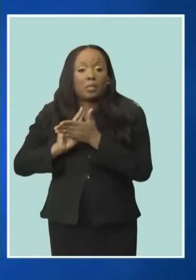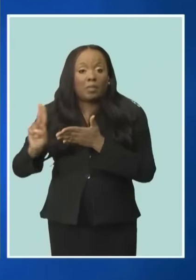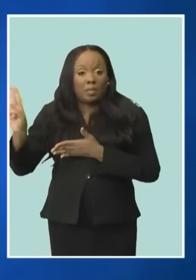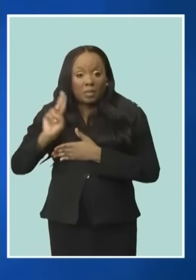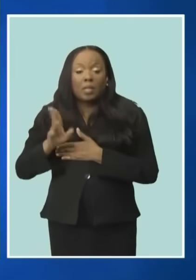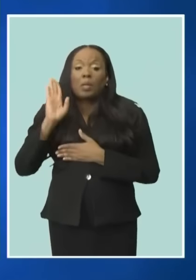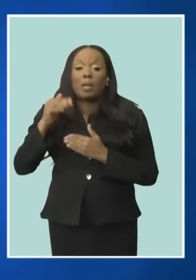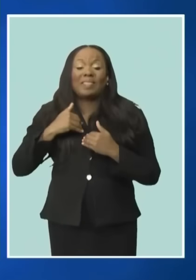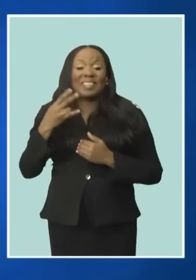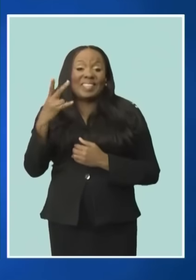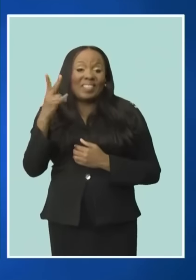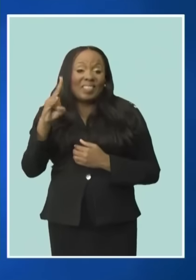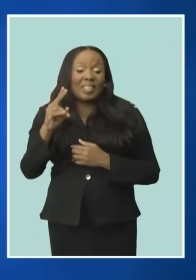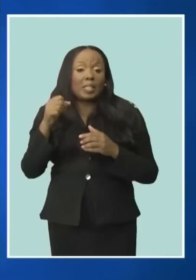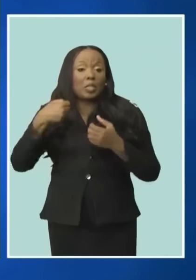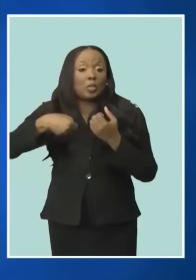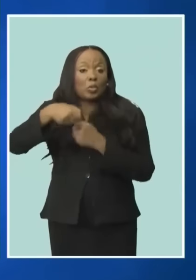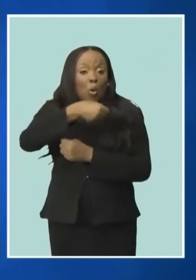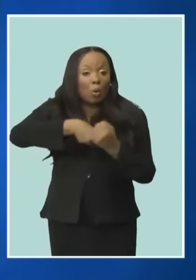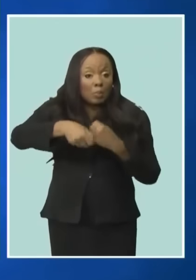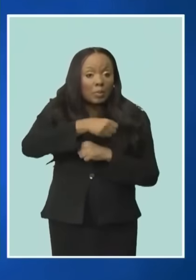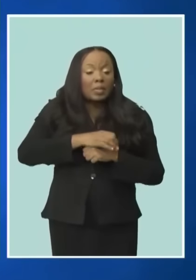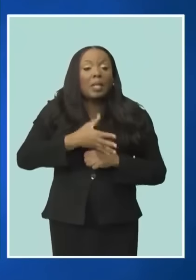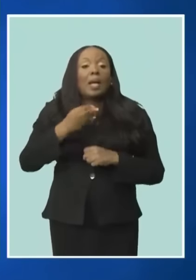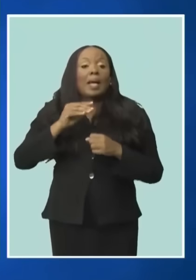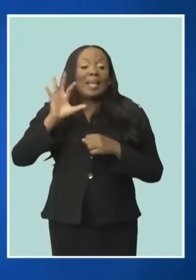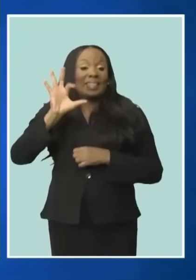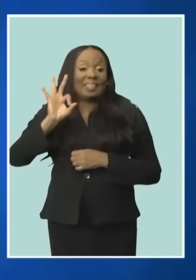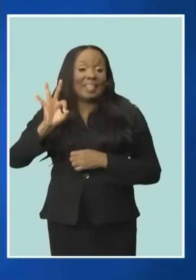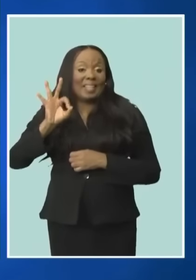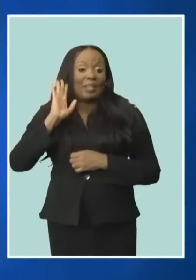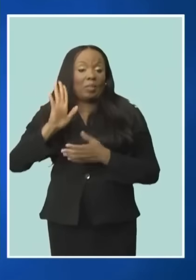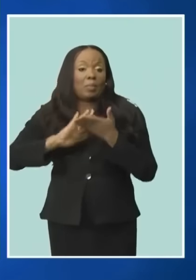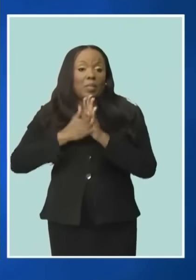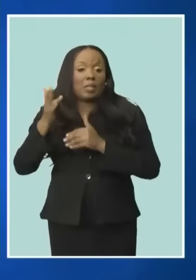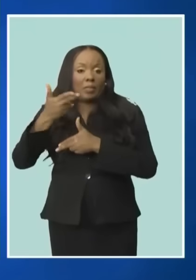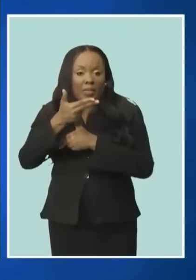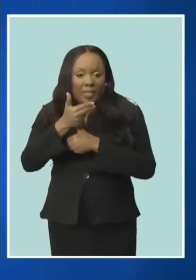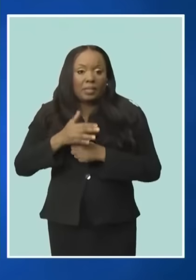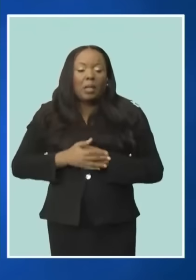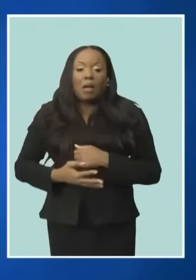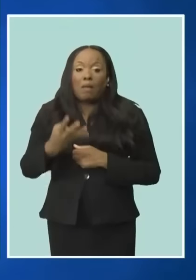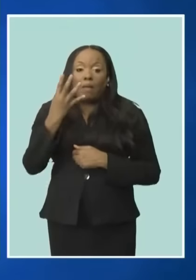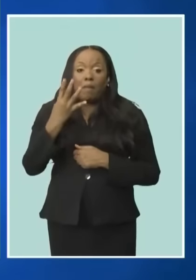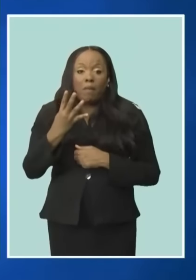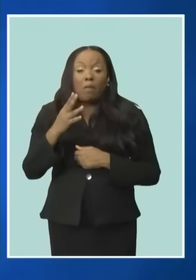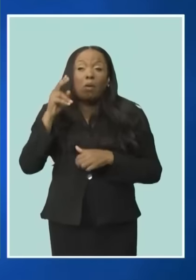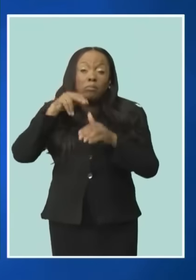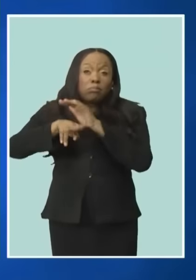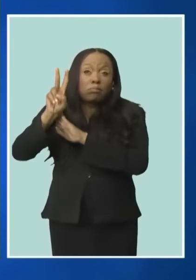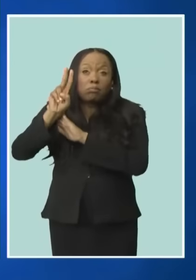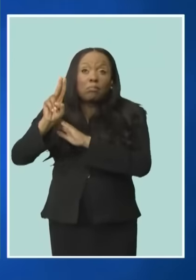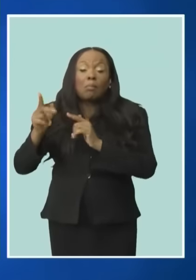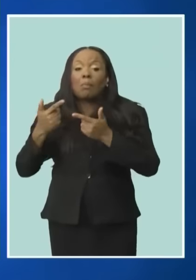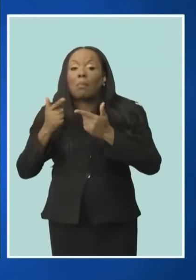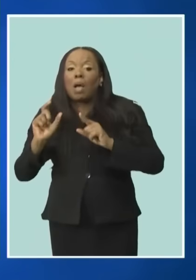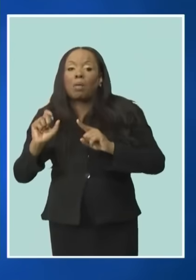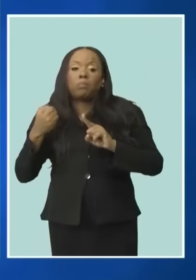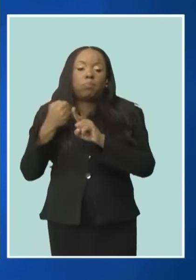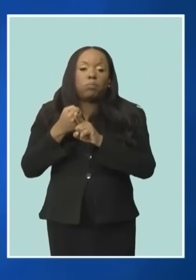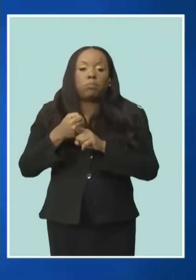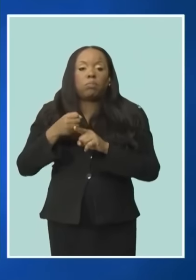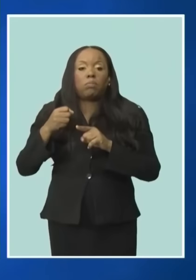which 9 are expected to become hurricanes. Of those 9 hurricanes, 4 are set to become major weather occurrences of Category